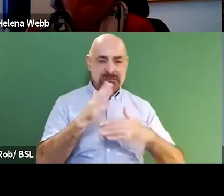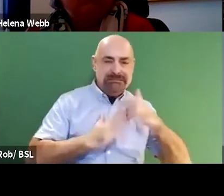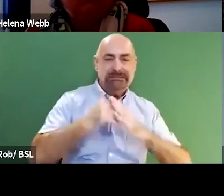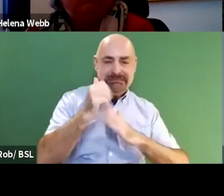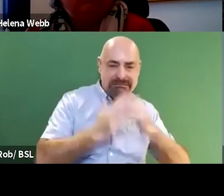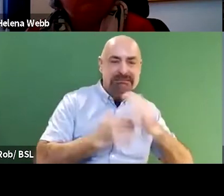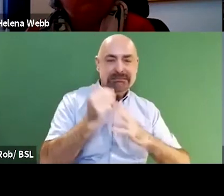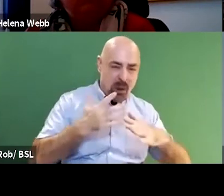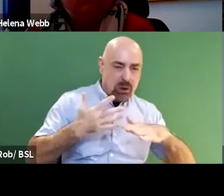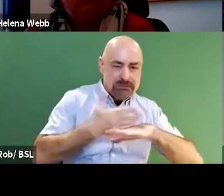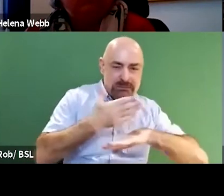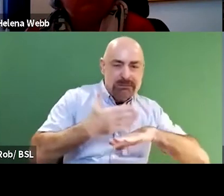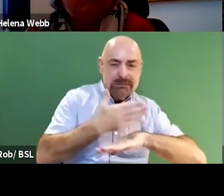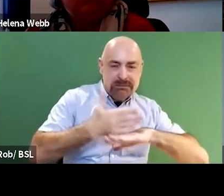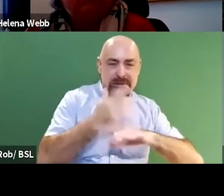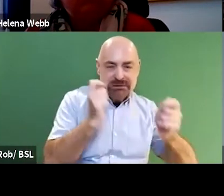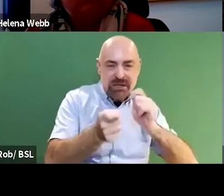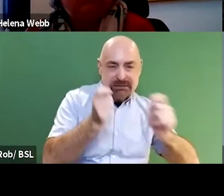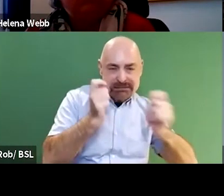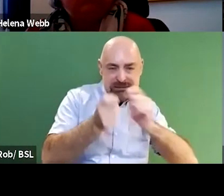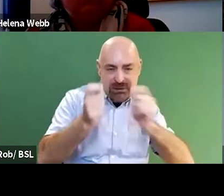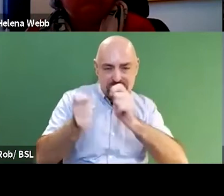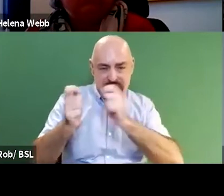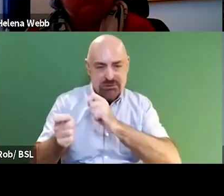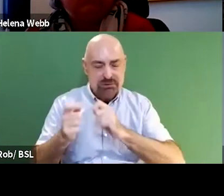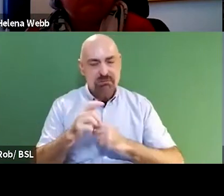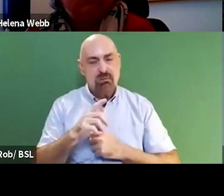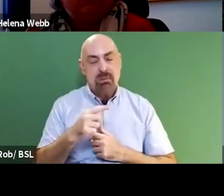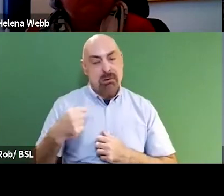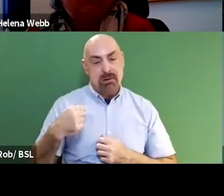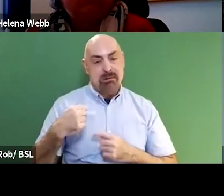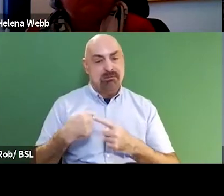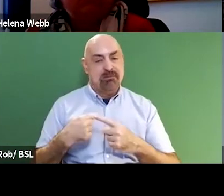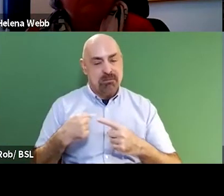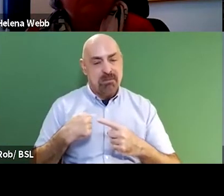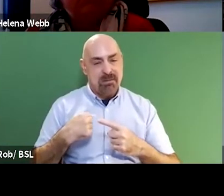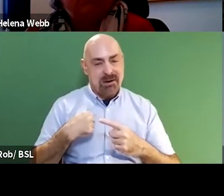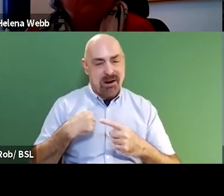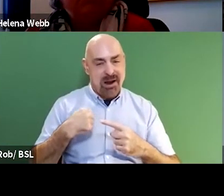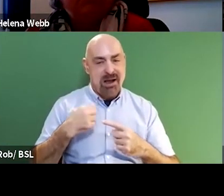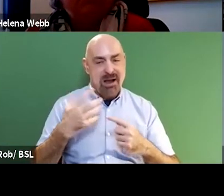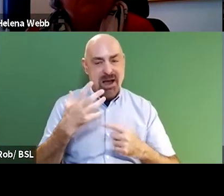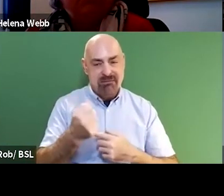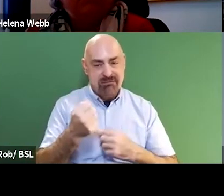into adapting some of the spaces. I have a very